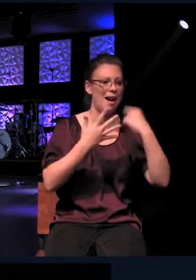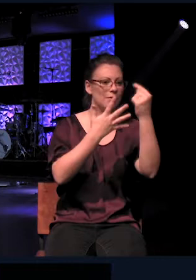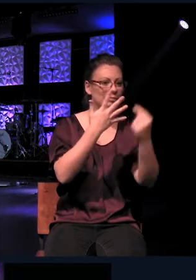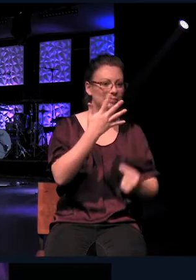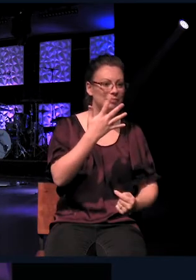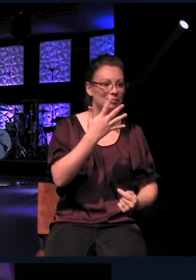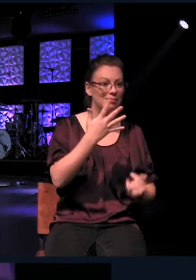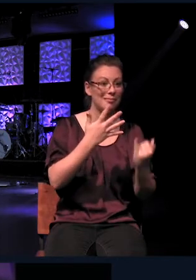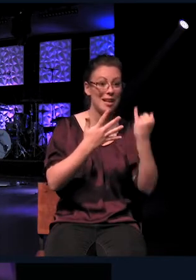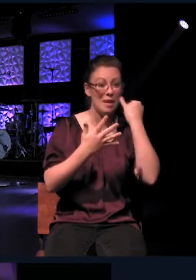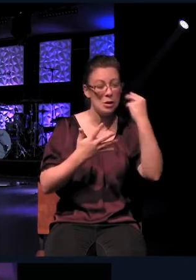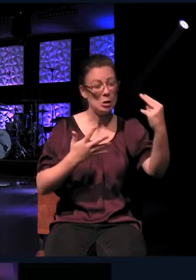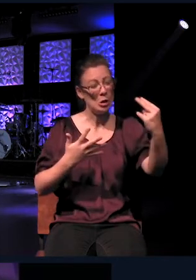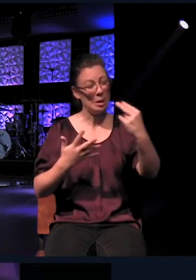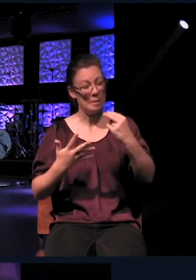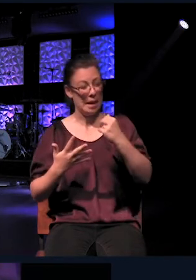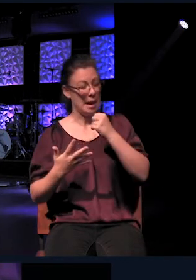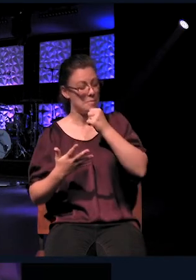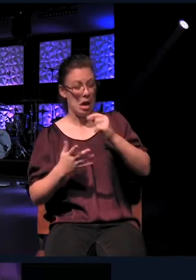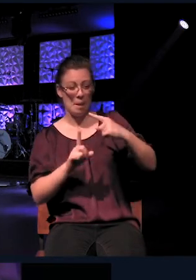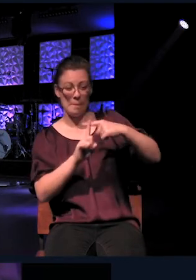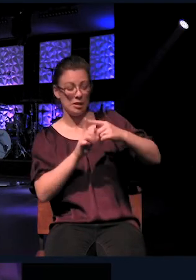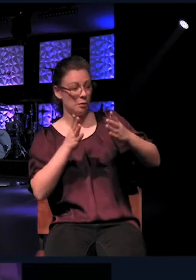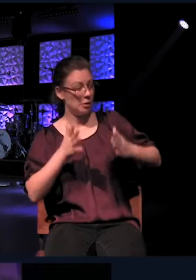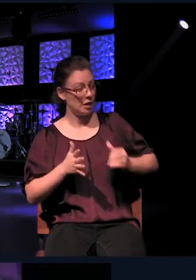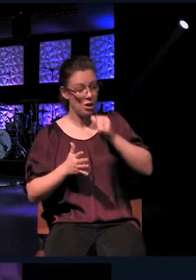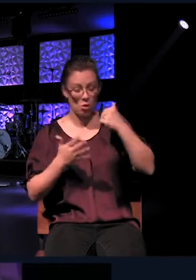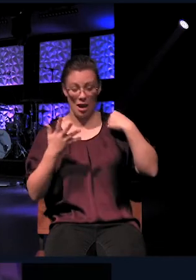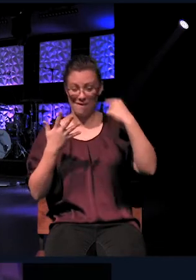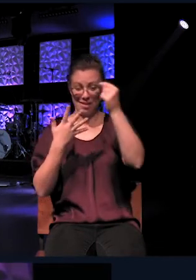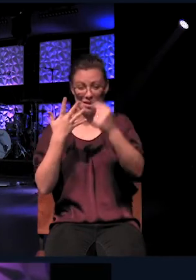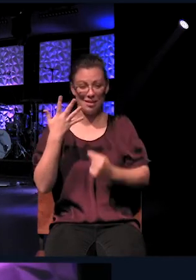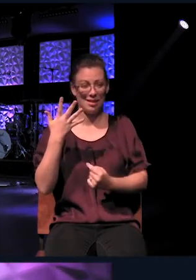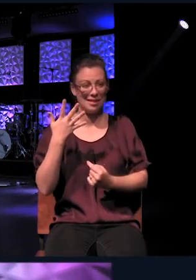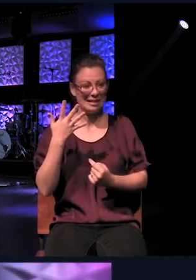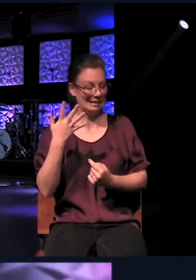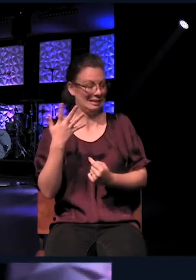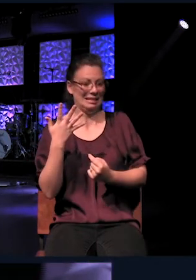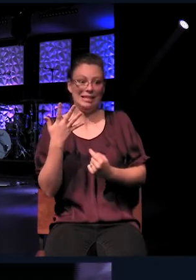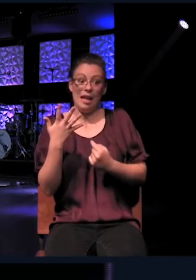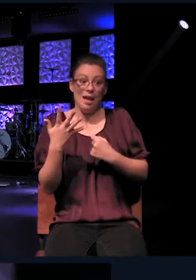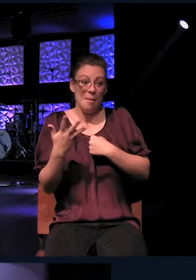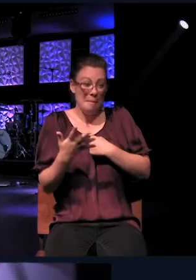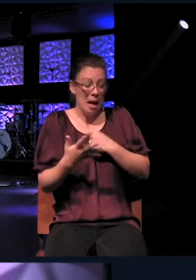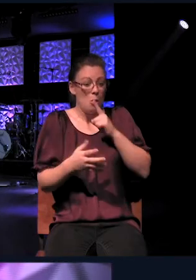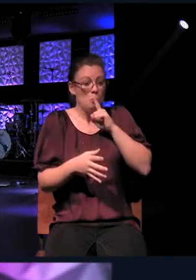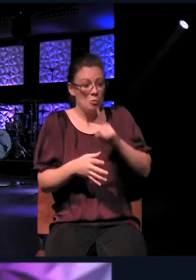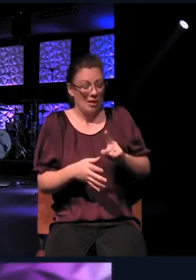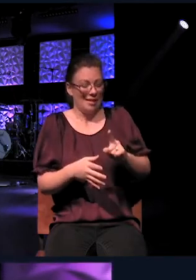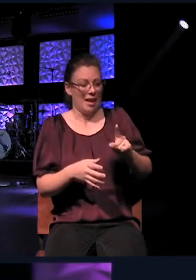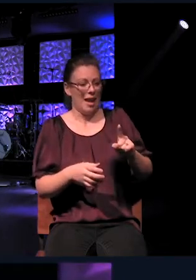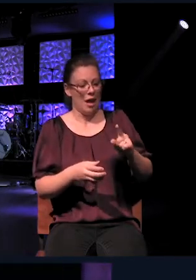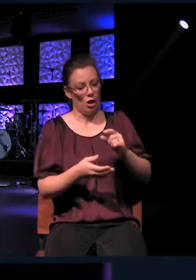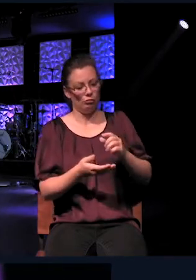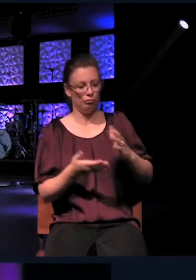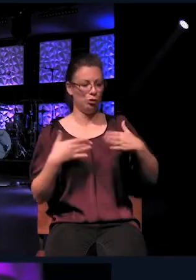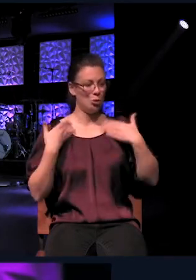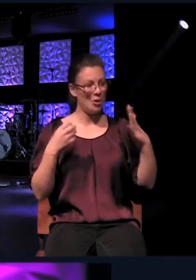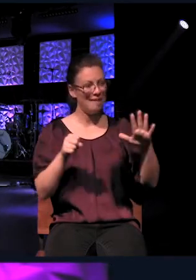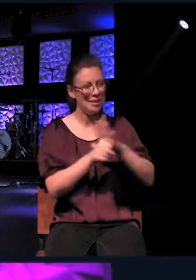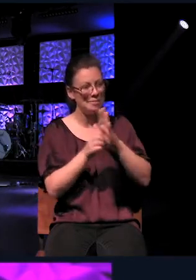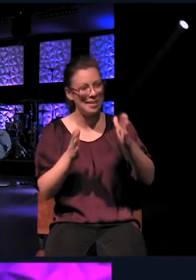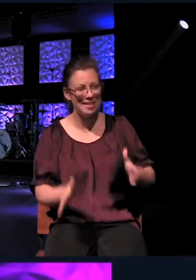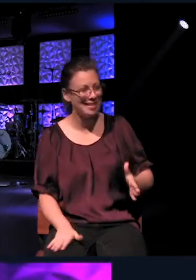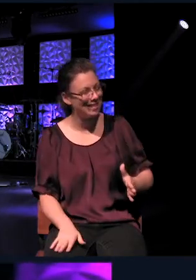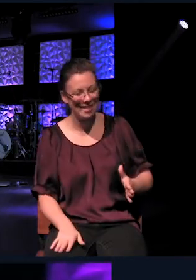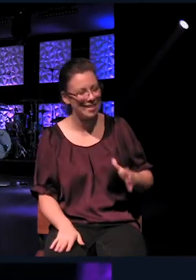am? Ugh, that hurts, doesn't it? If we say we're Spirit-filled believers, but no one can see love, joy,